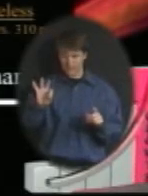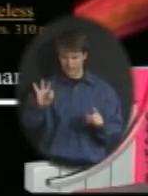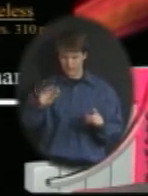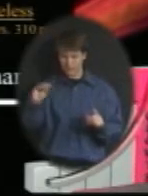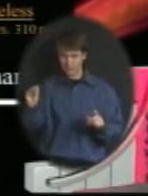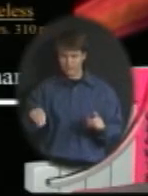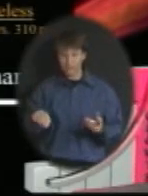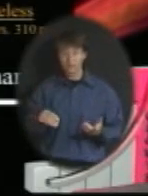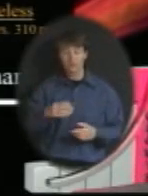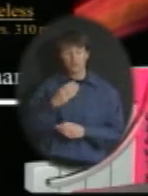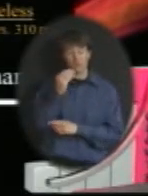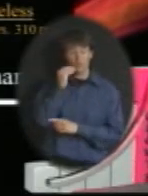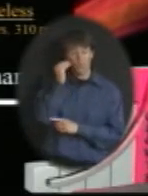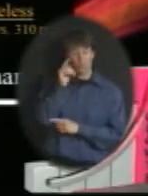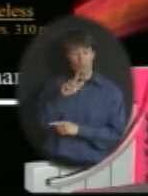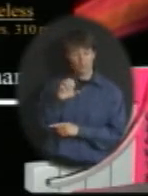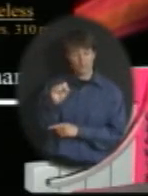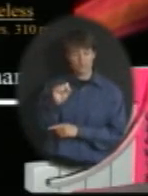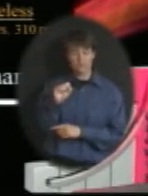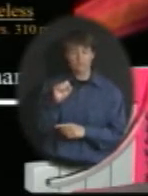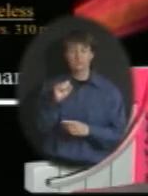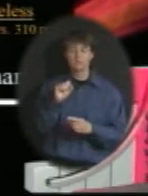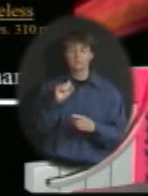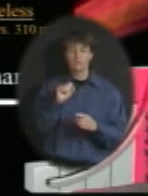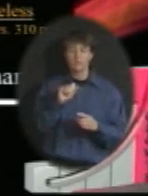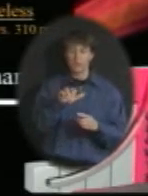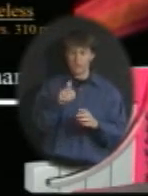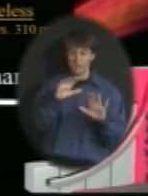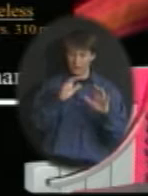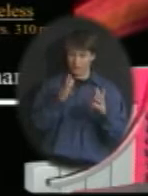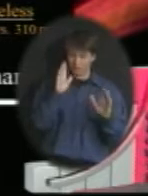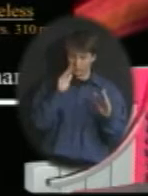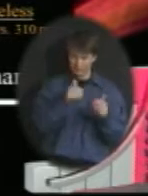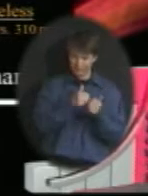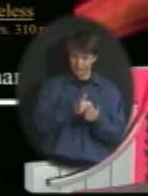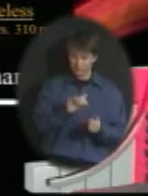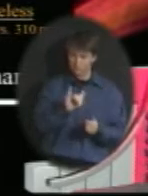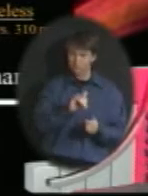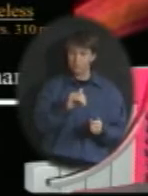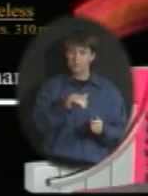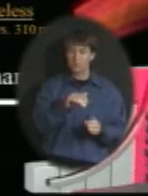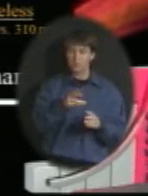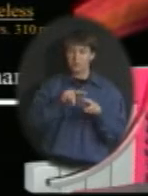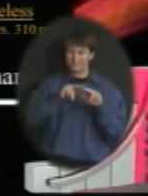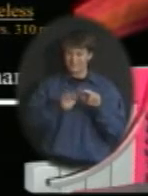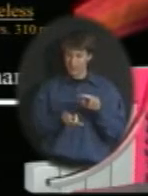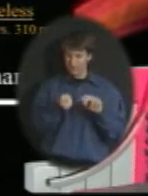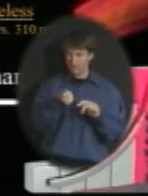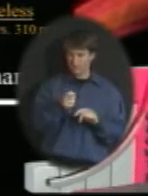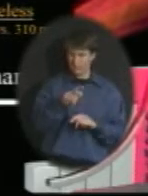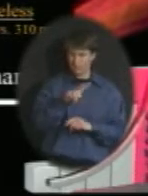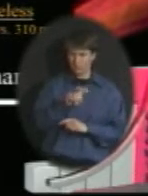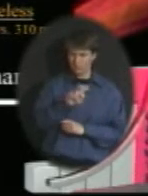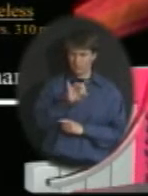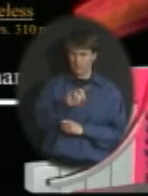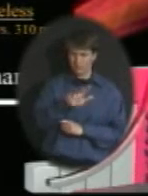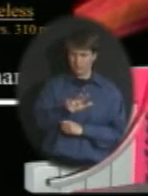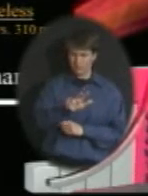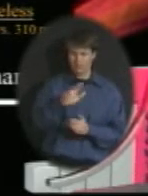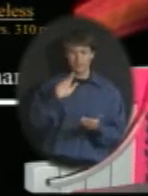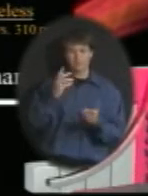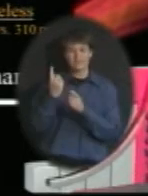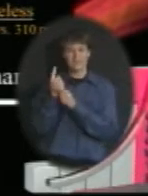And homeless, another category we track, is down a little bit from last year, 283 versus 310 last